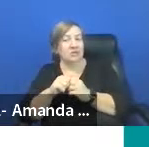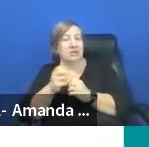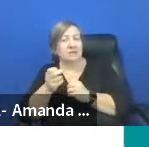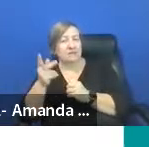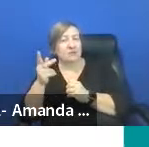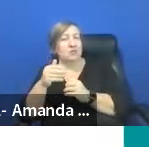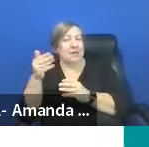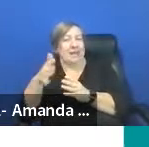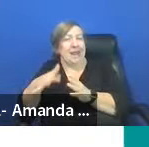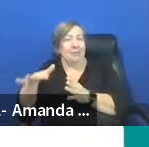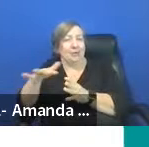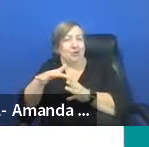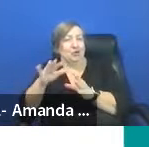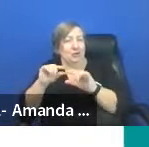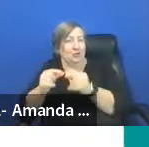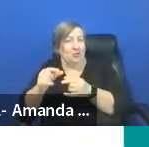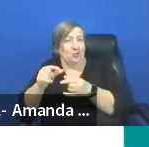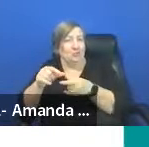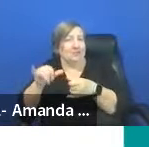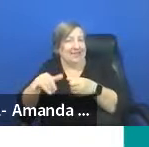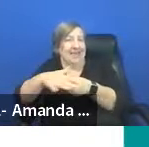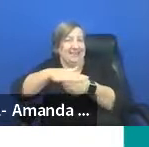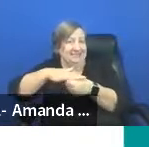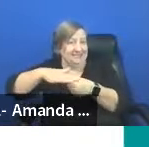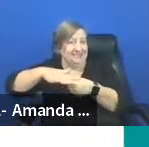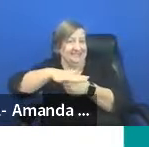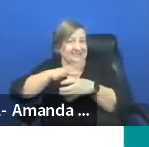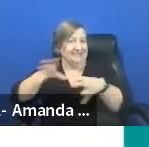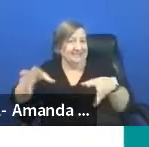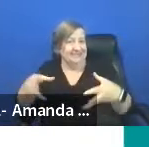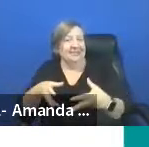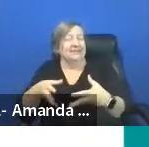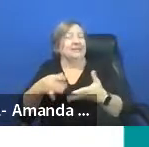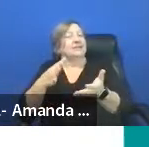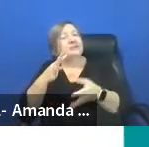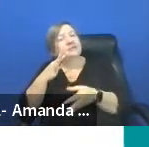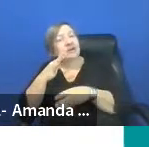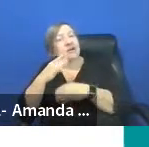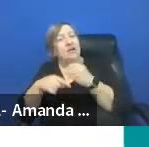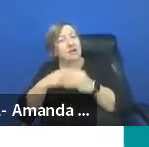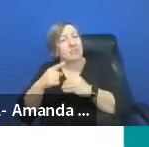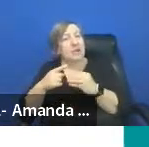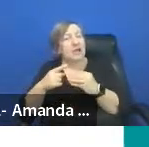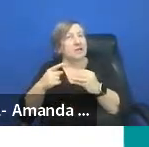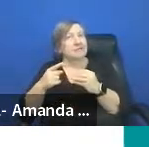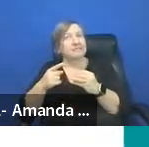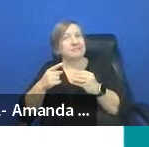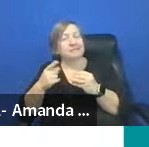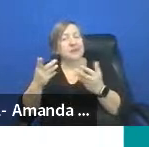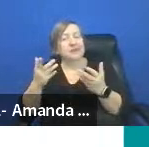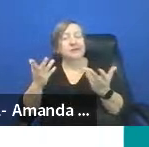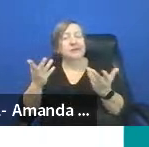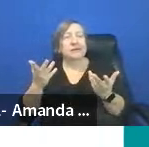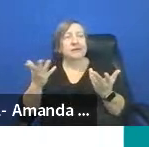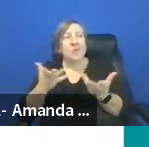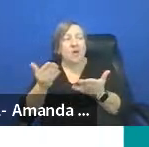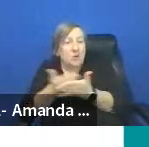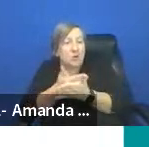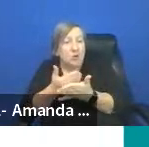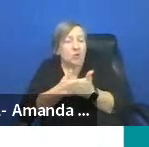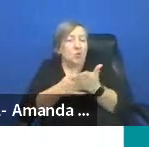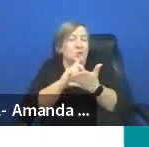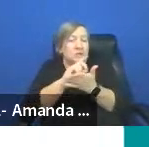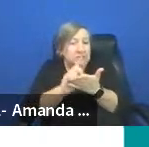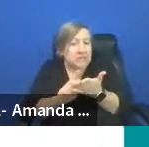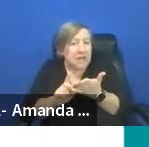couple of the neighborhood groups in that area to talk about what the new potential